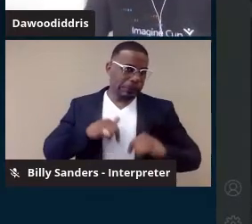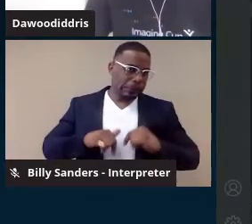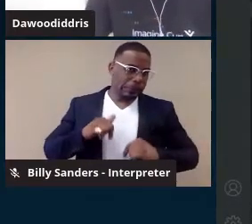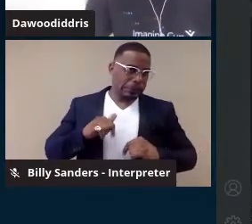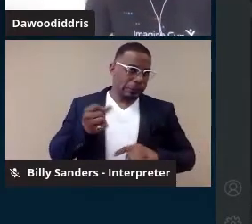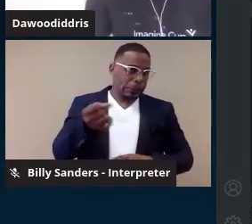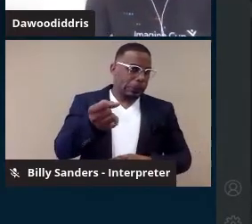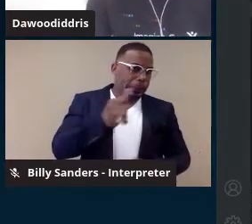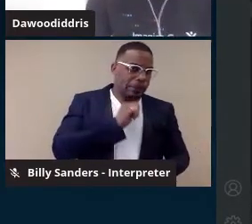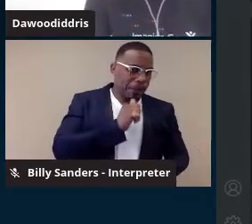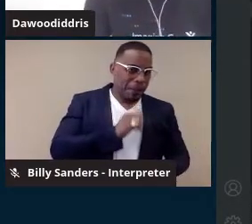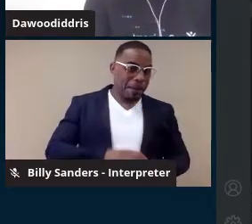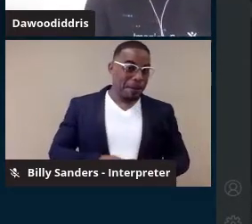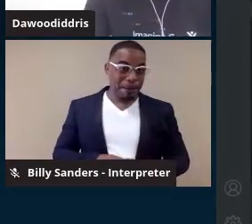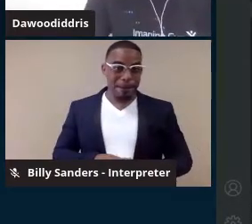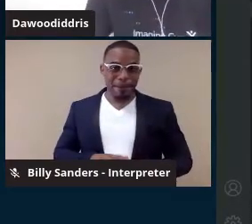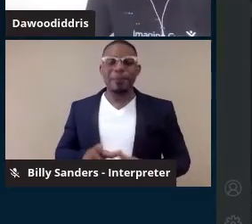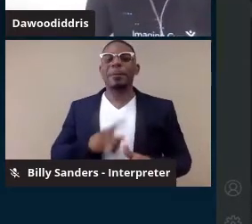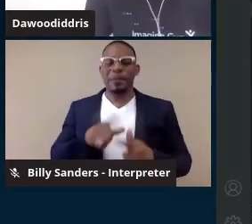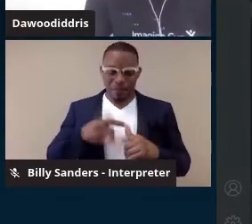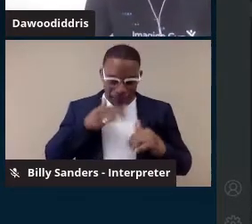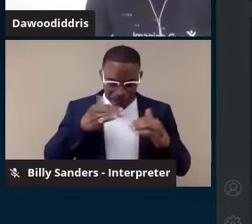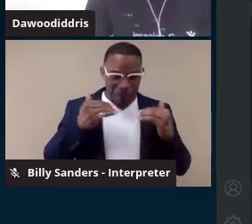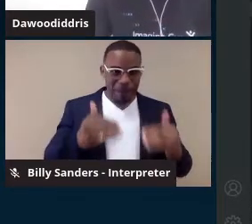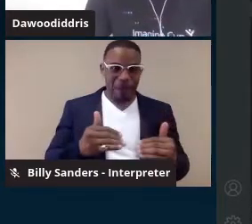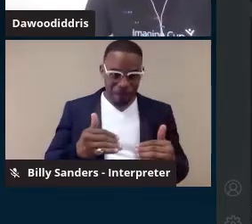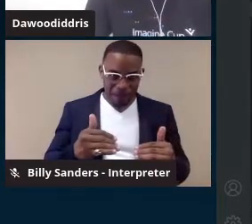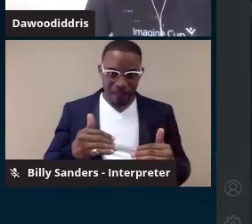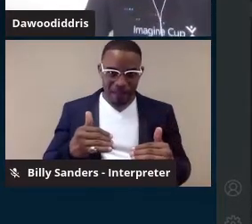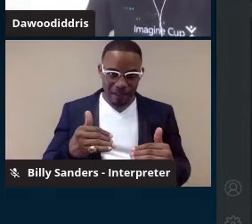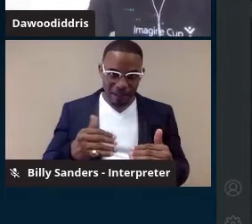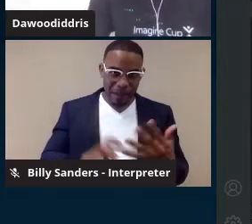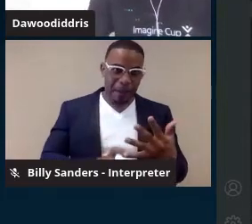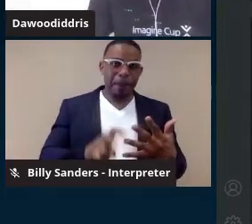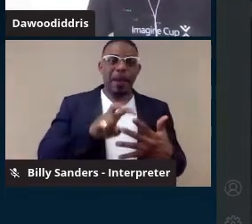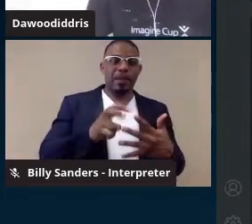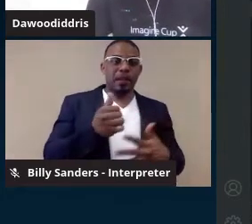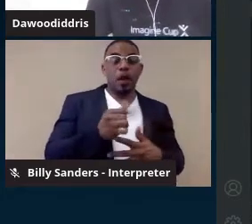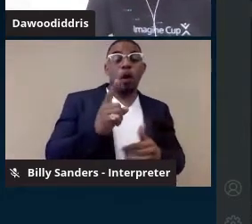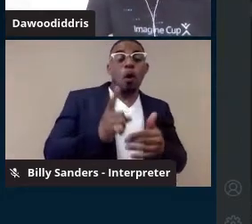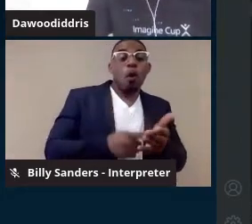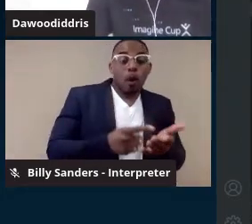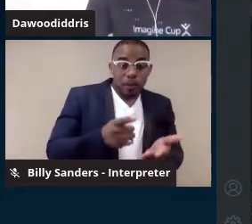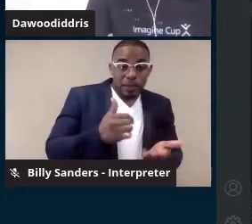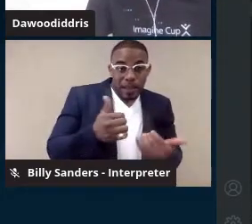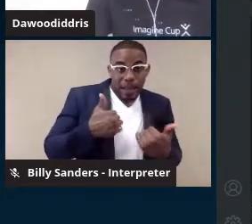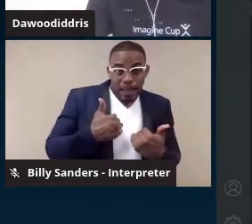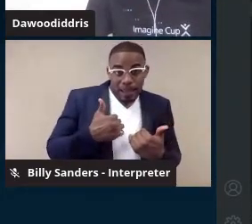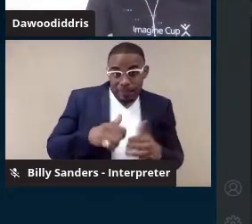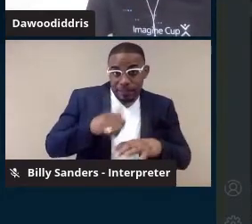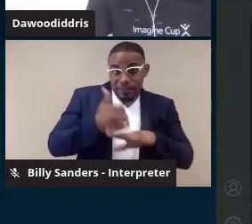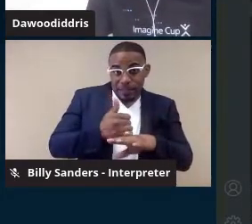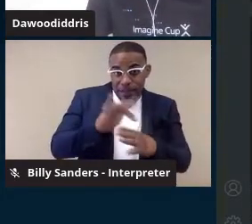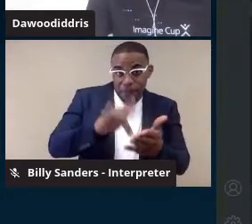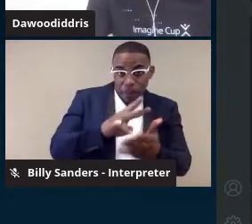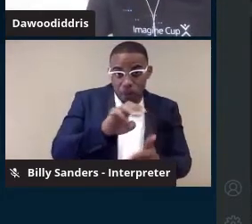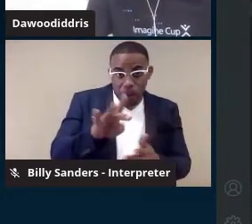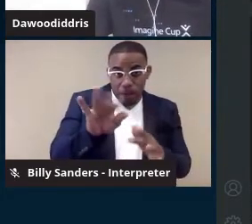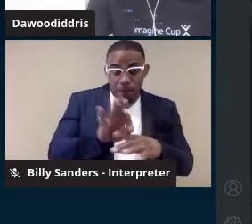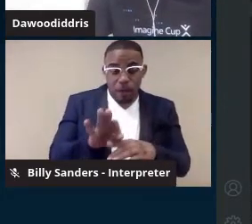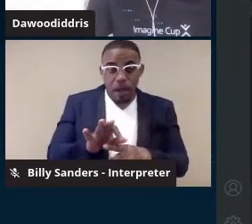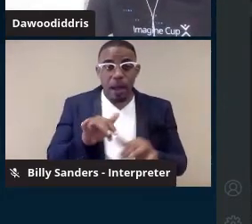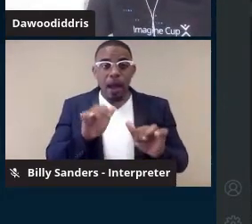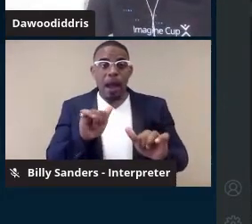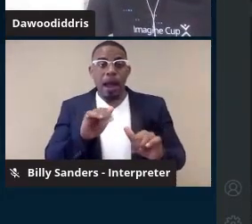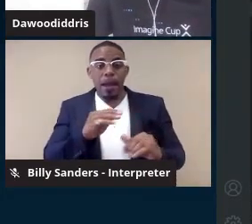copy this guy again. And then I'll just pass in the app. Once, I have the setup middleware function called, I